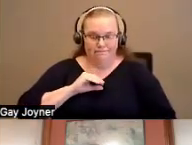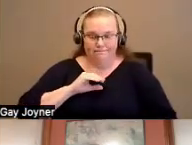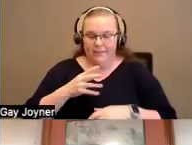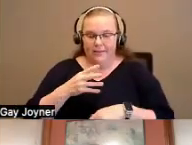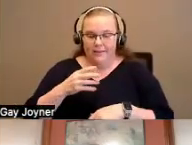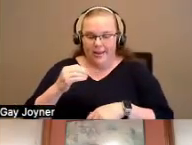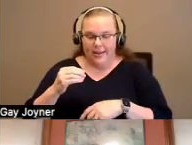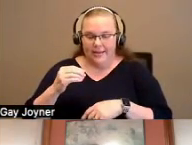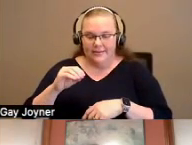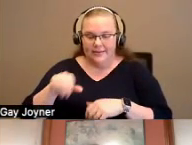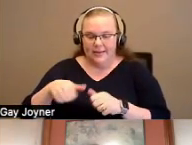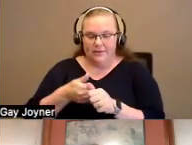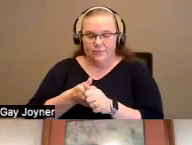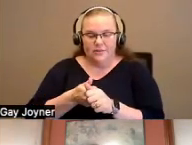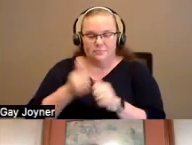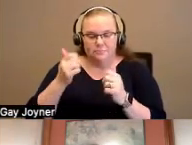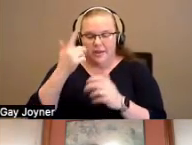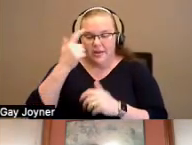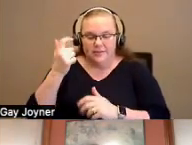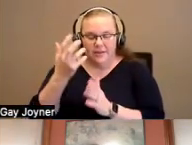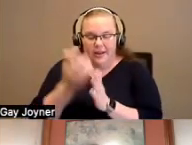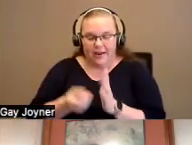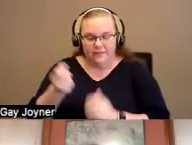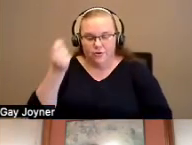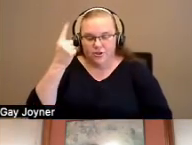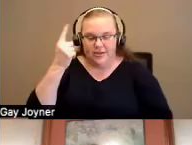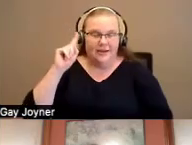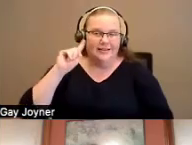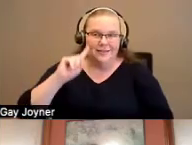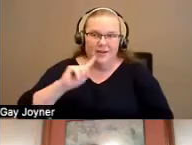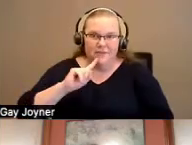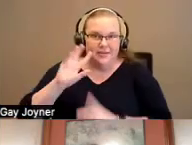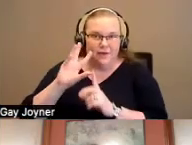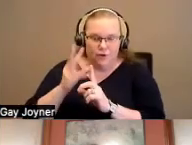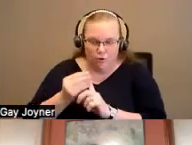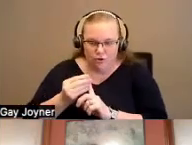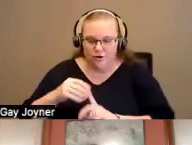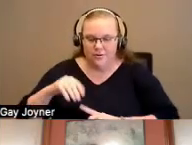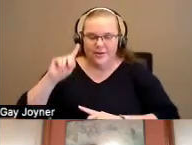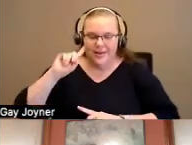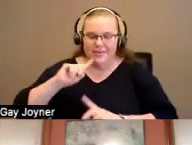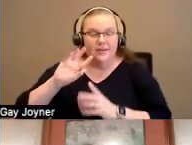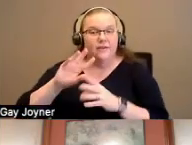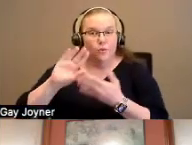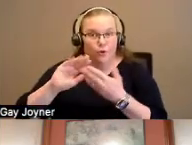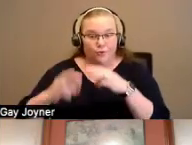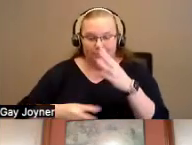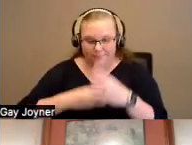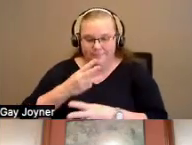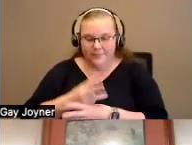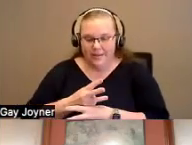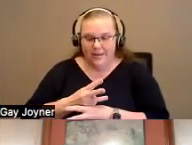esteem. And it was because of the lack of understanding of the deaf culture and the deaf